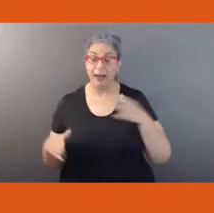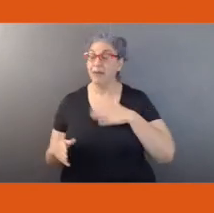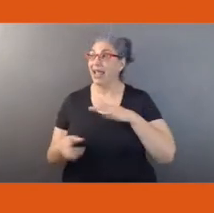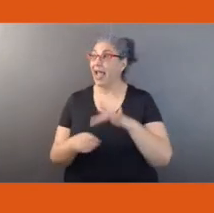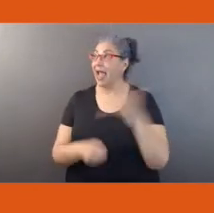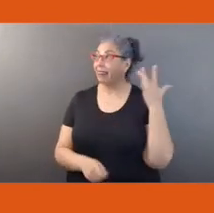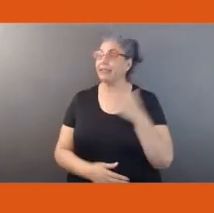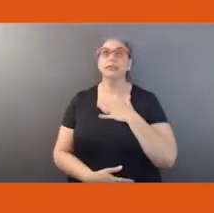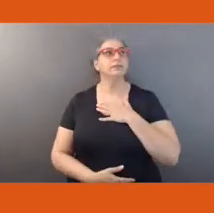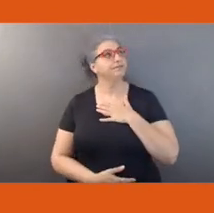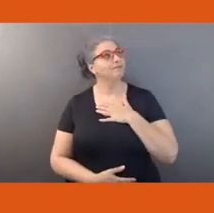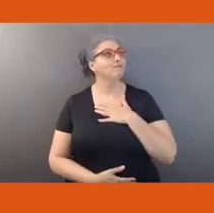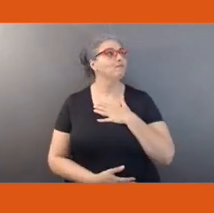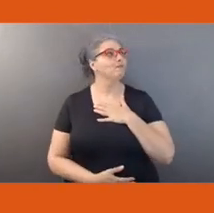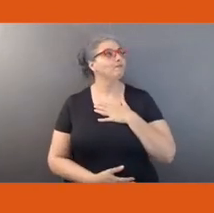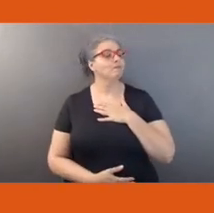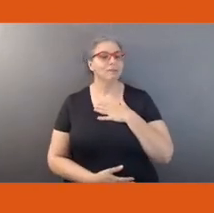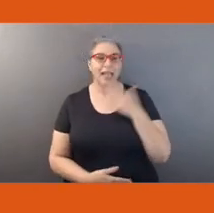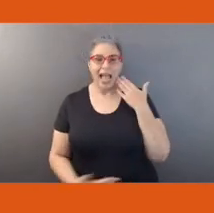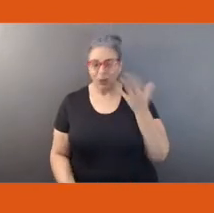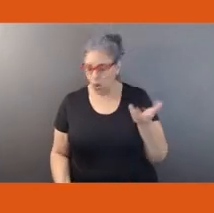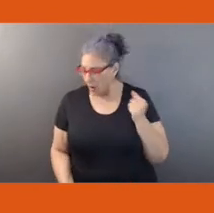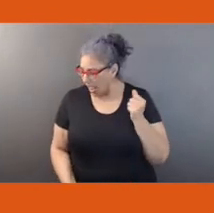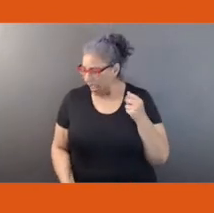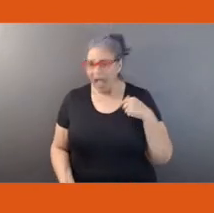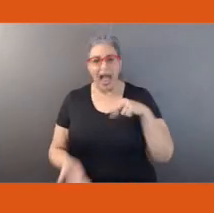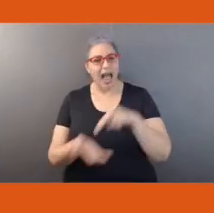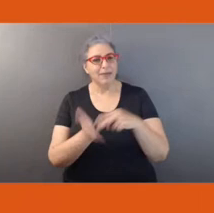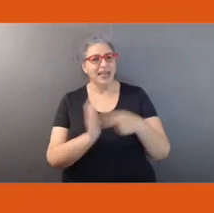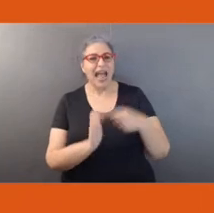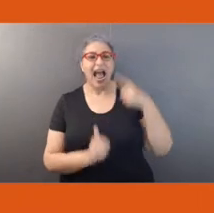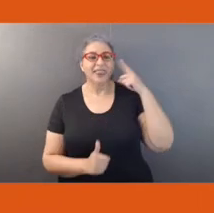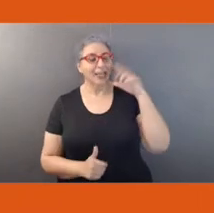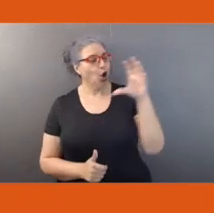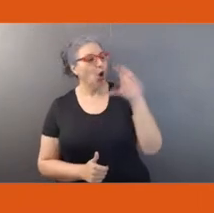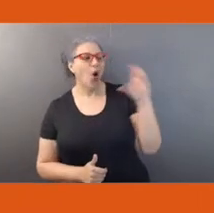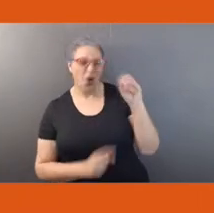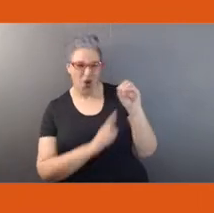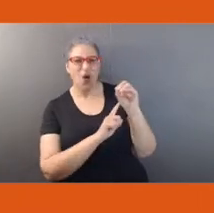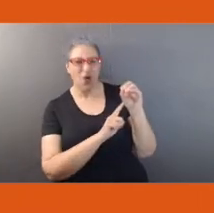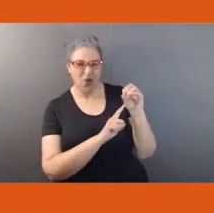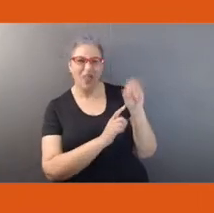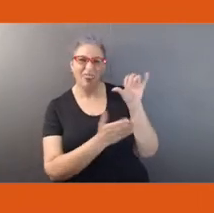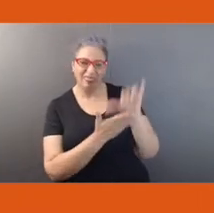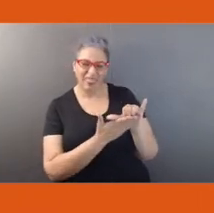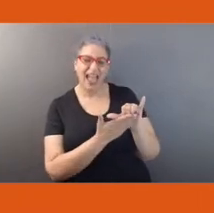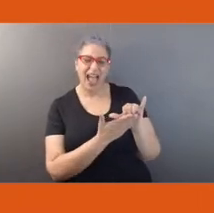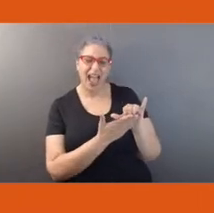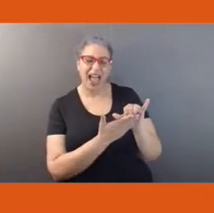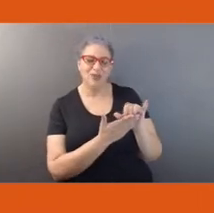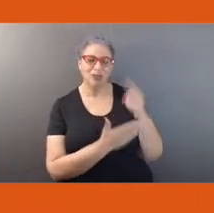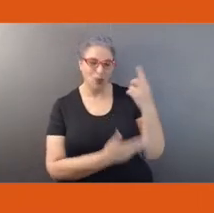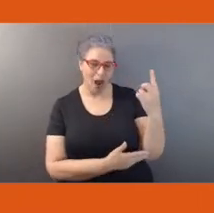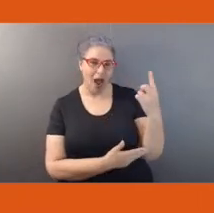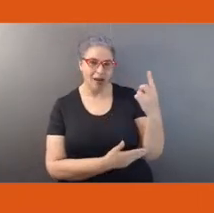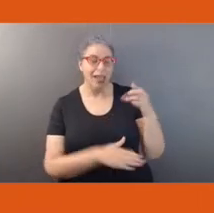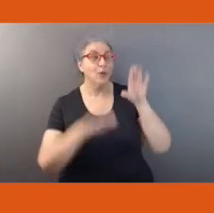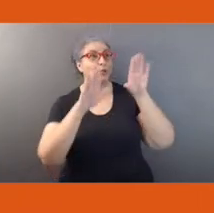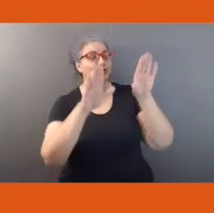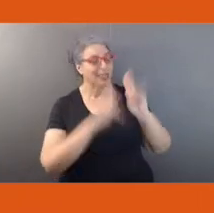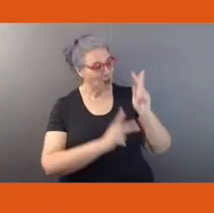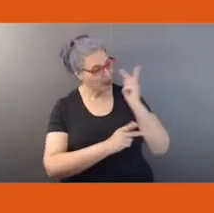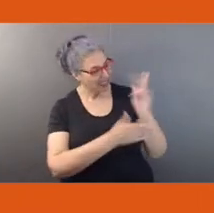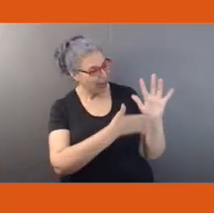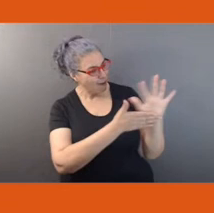highlights, I don't know. I think Coco was one of those where it was great to